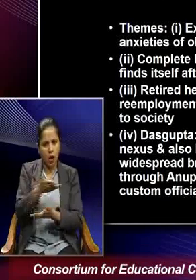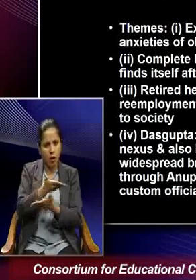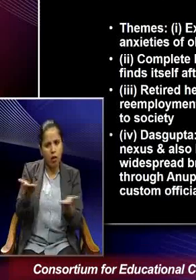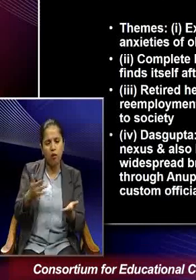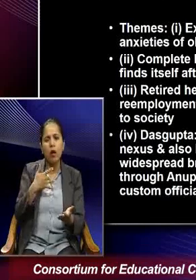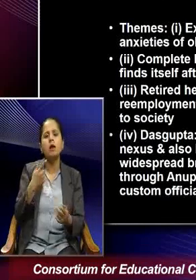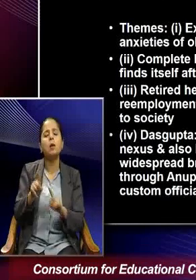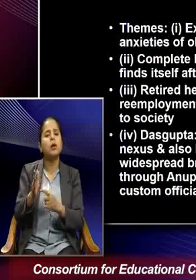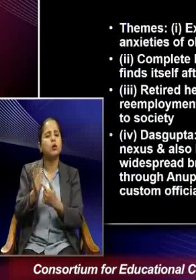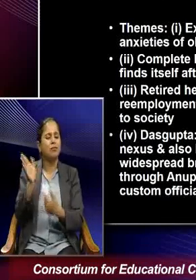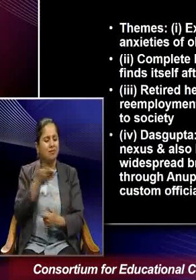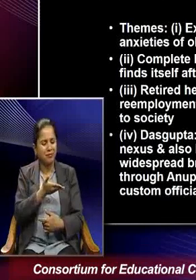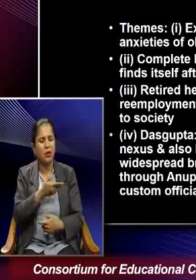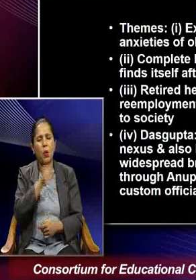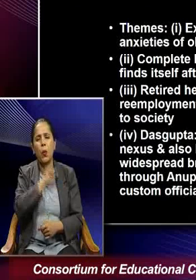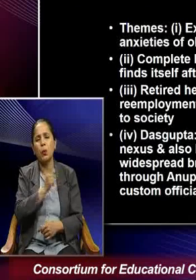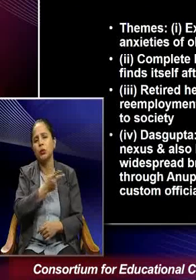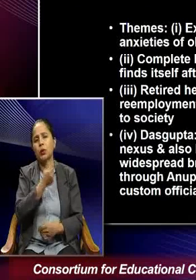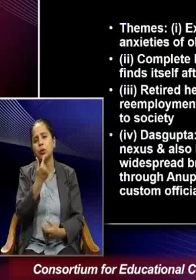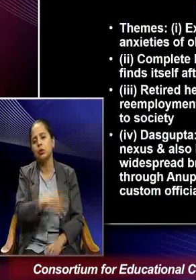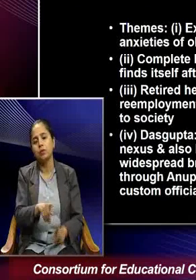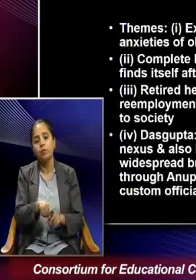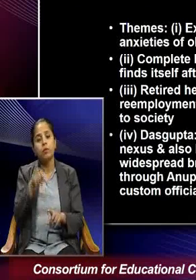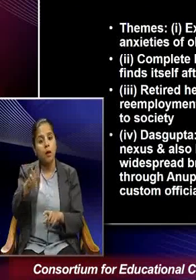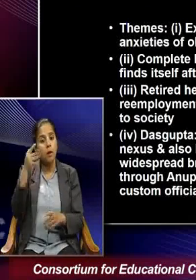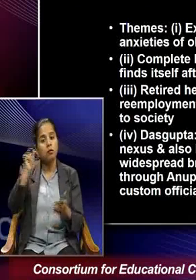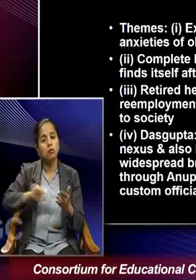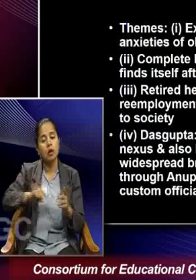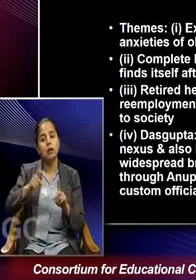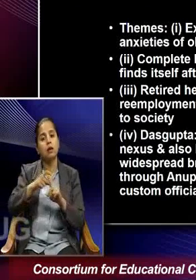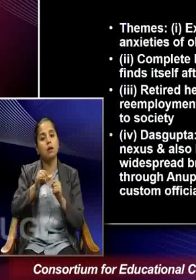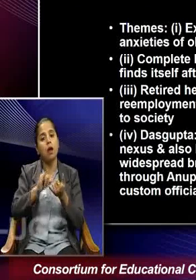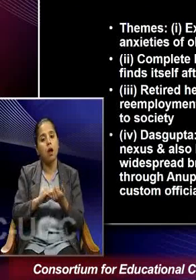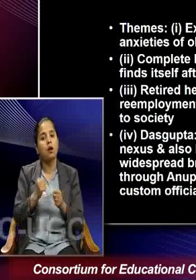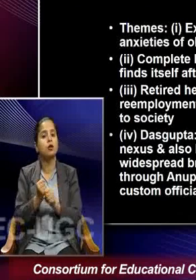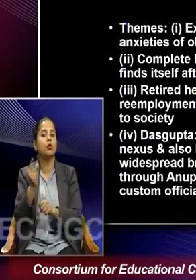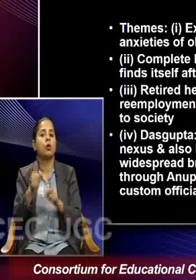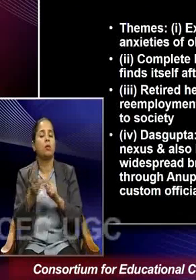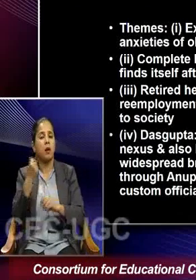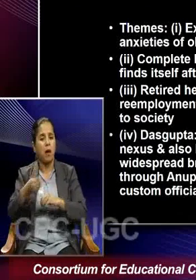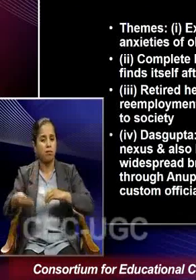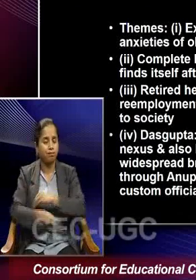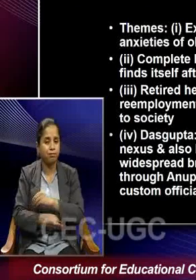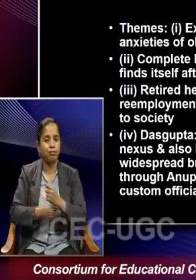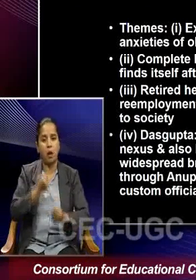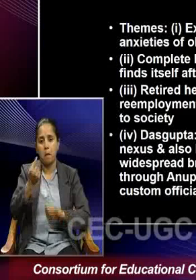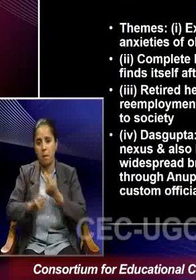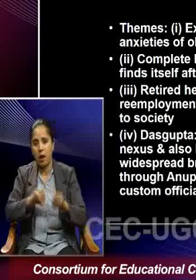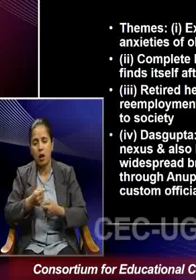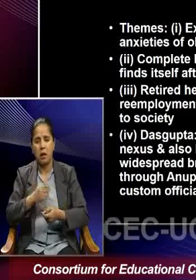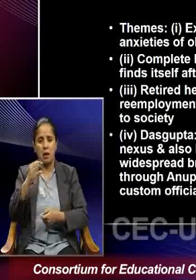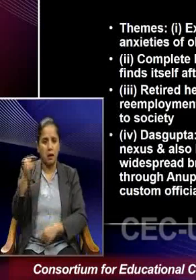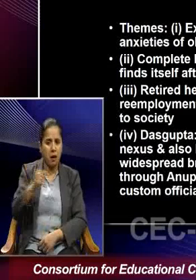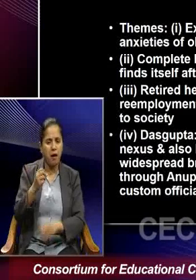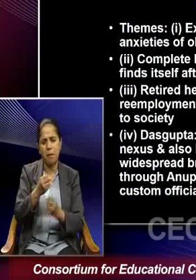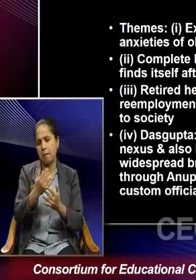being shown. And scholars like Dasgupta, they have talked about that how the corruption, the politics, crime nexus,